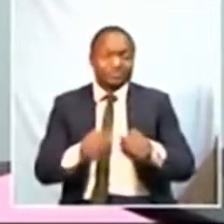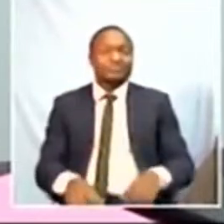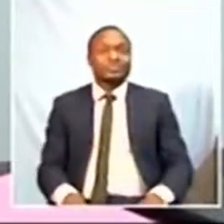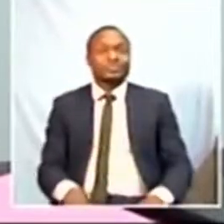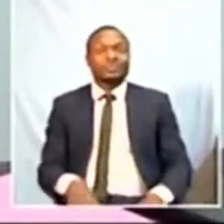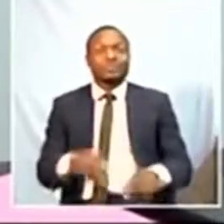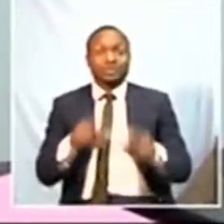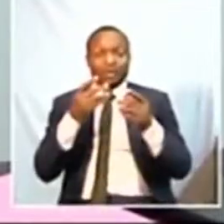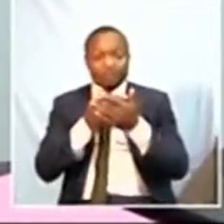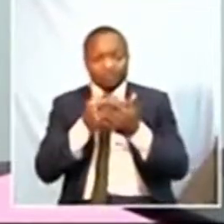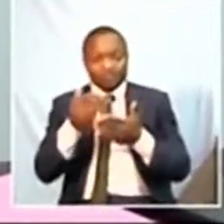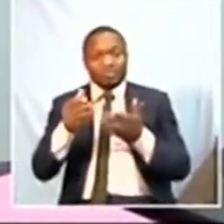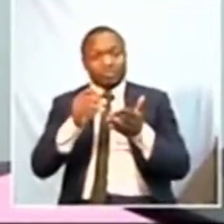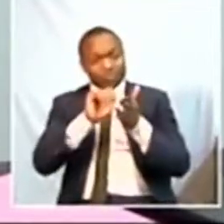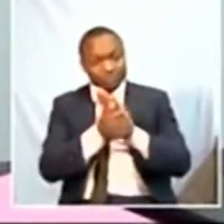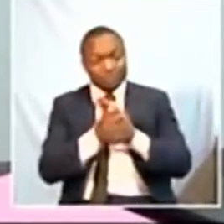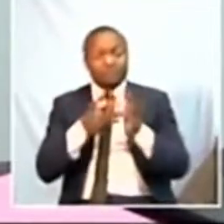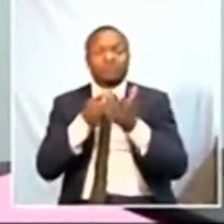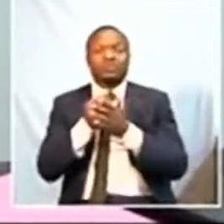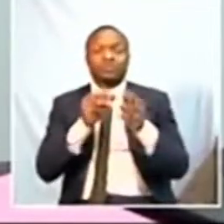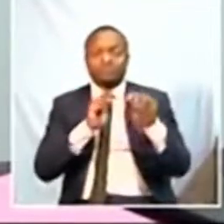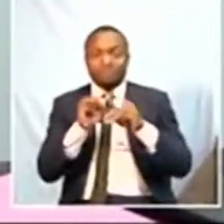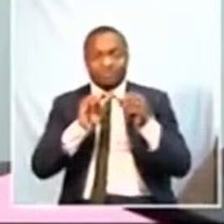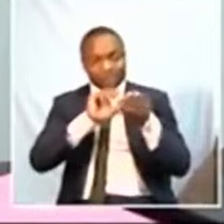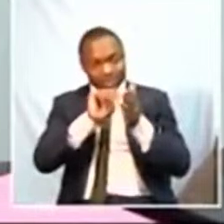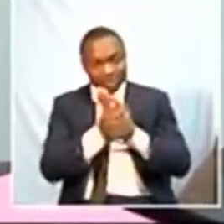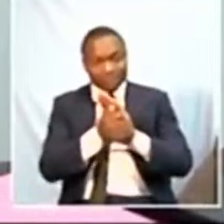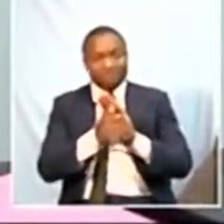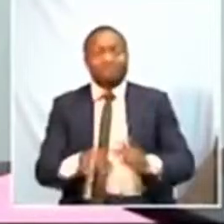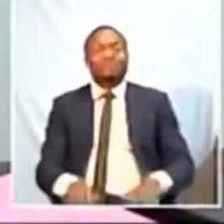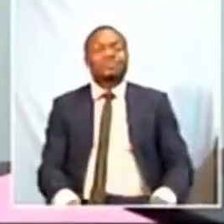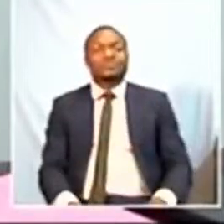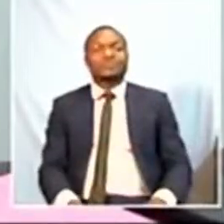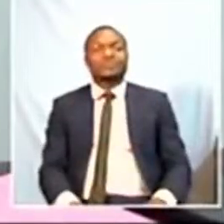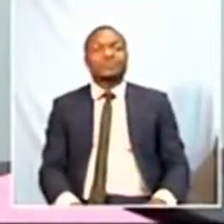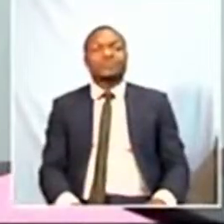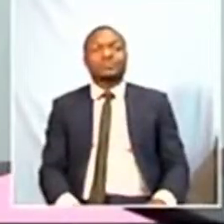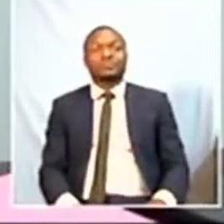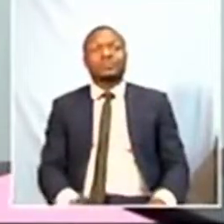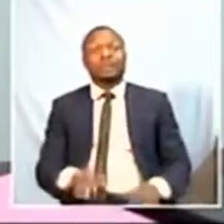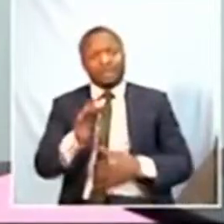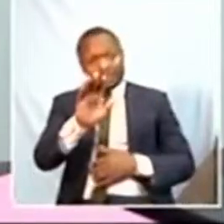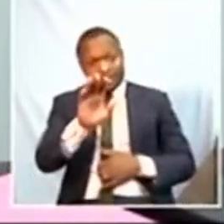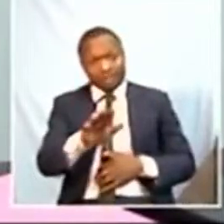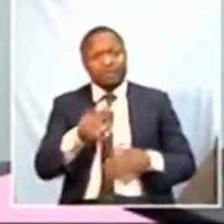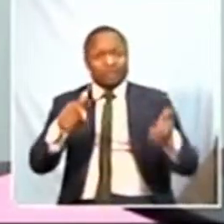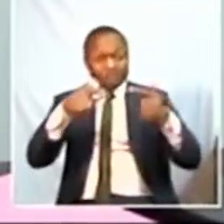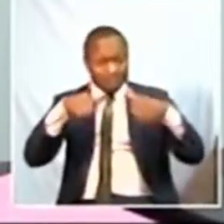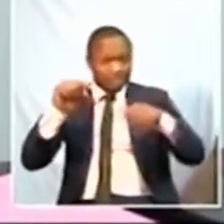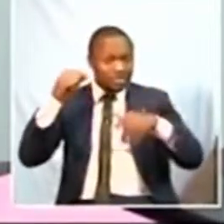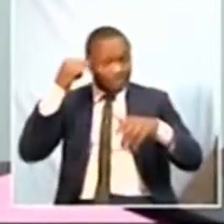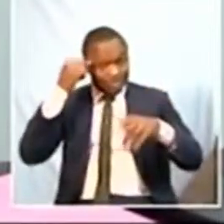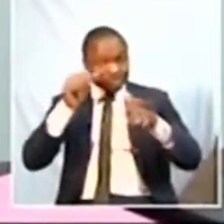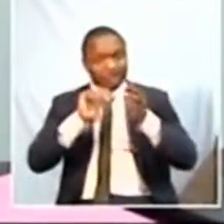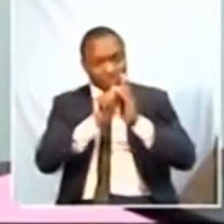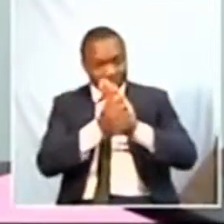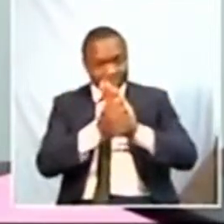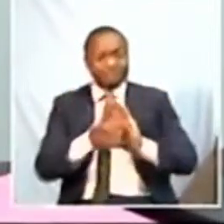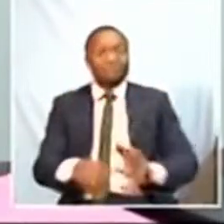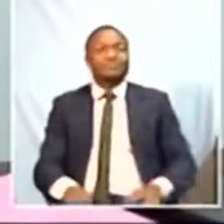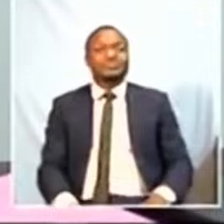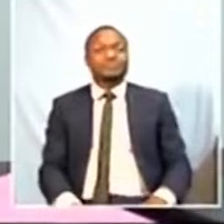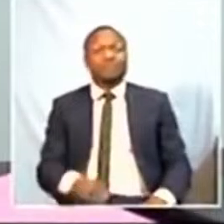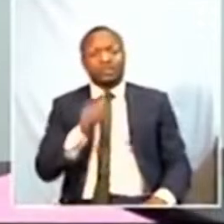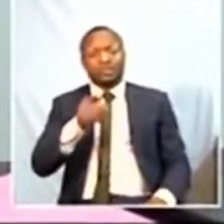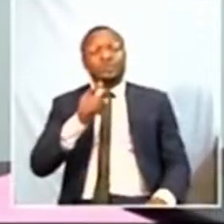There is Procurement Act. There is Financial Management Act. On top of that, there is the Local Government Act